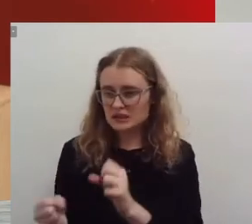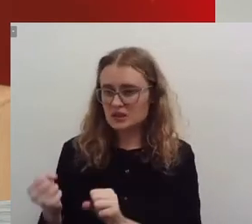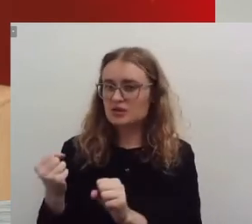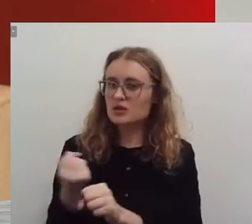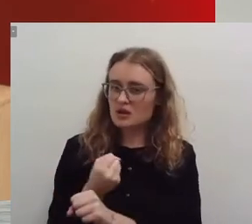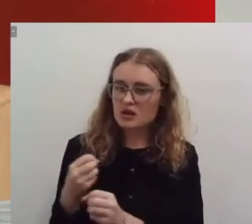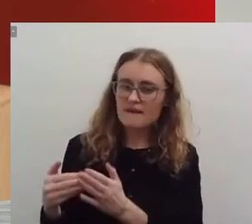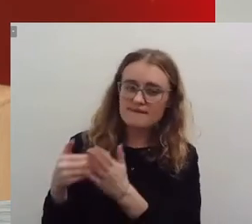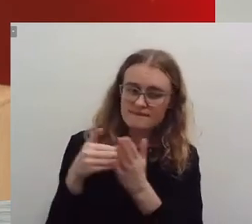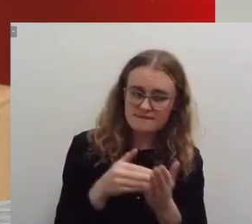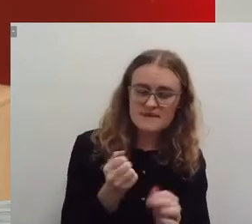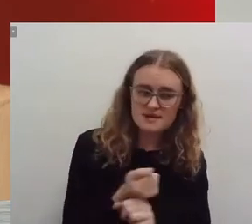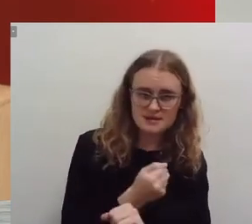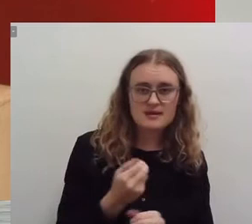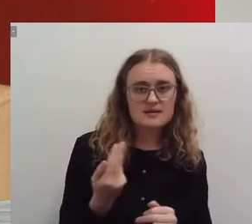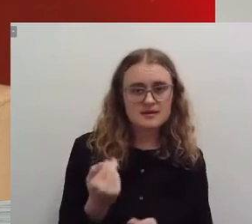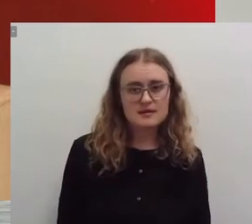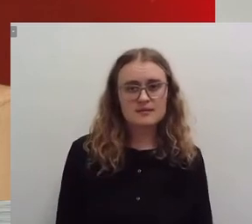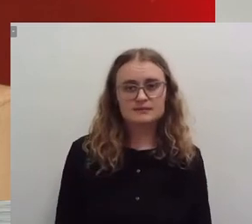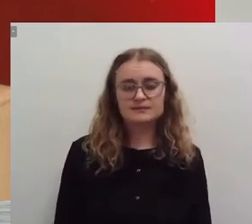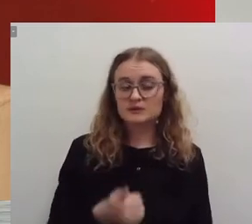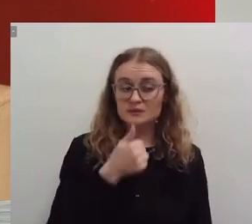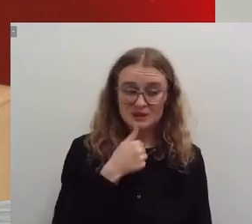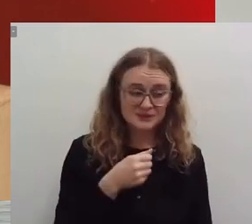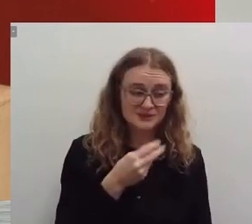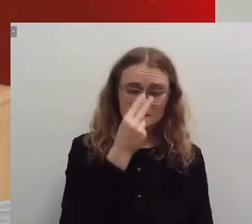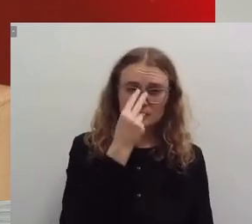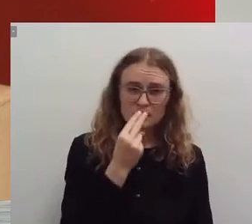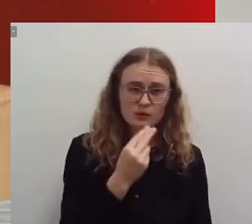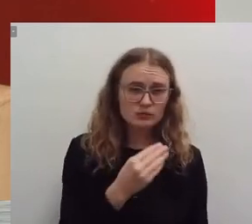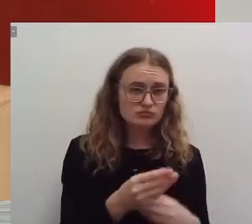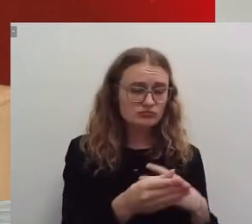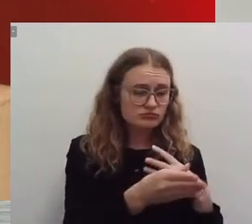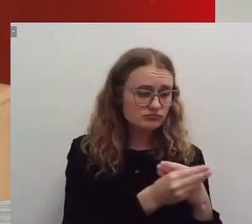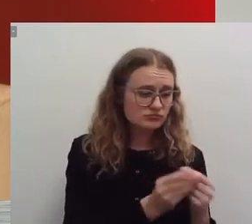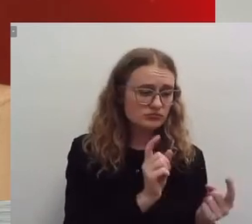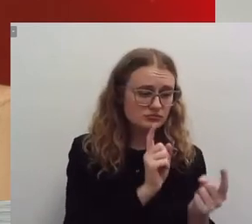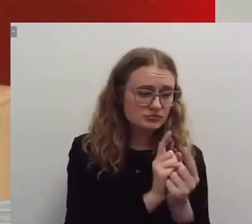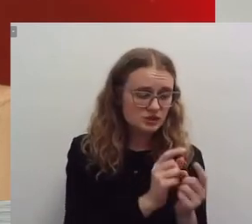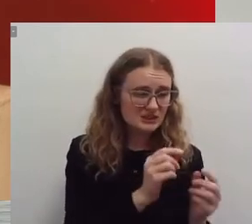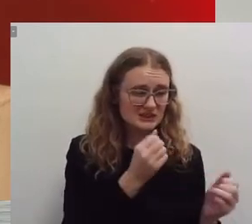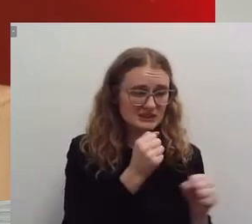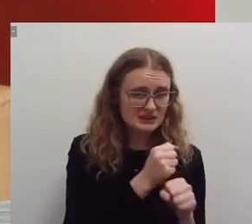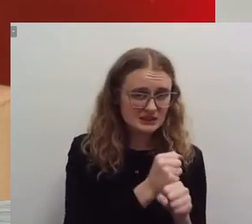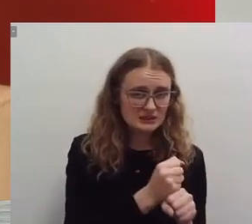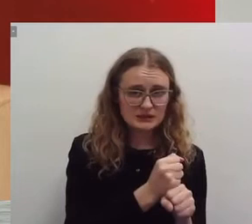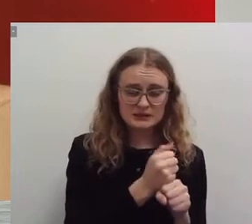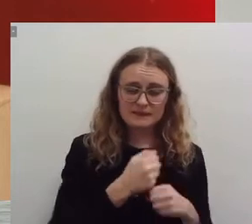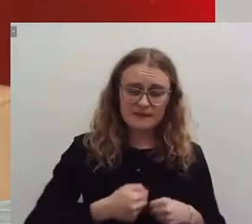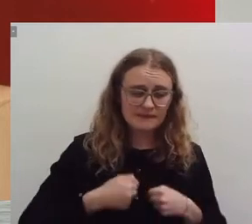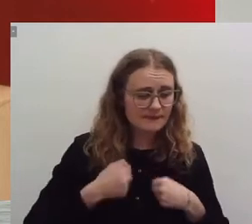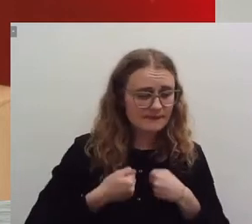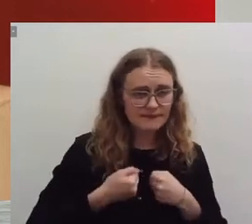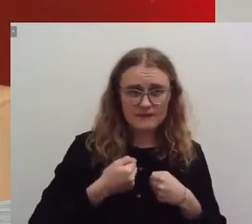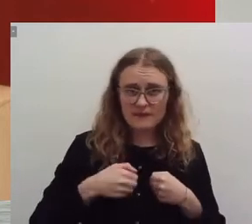we can all do our best we can and to keep this idea that we are doing this because of these